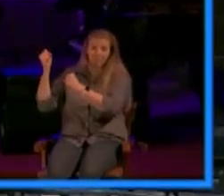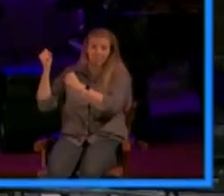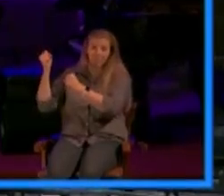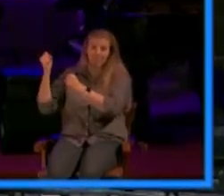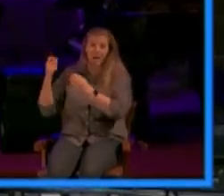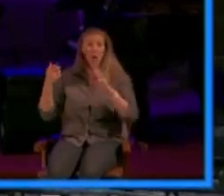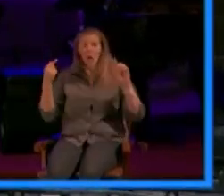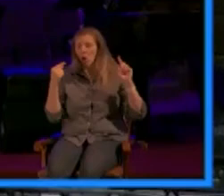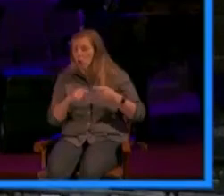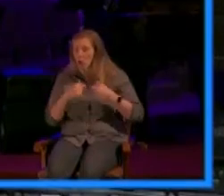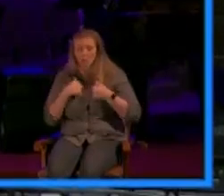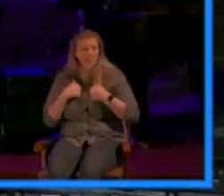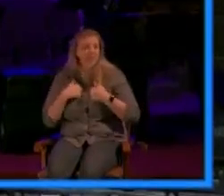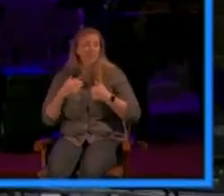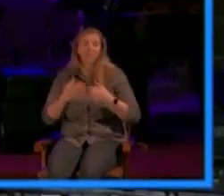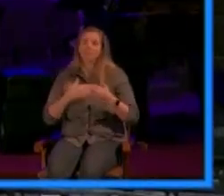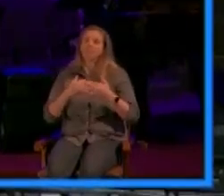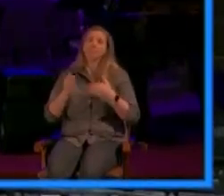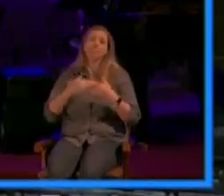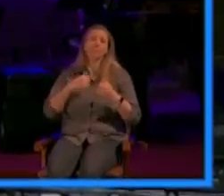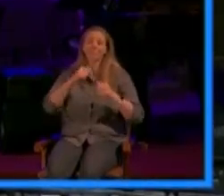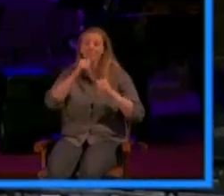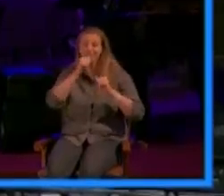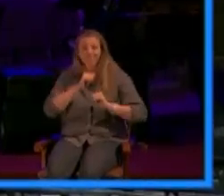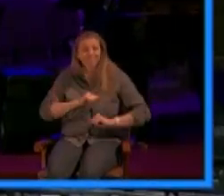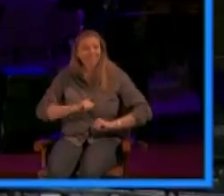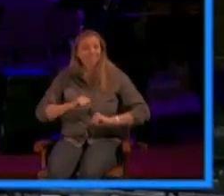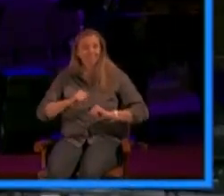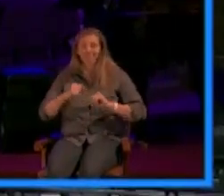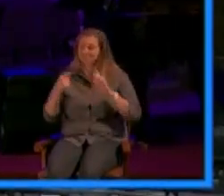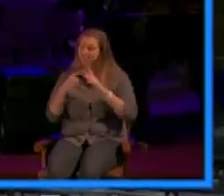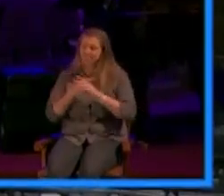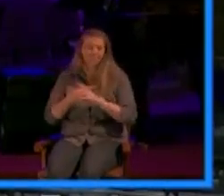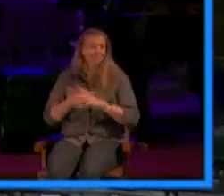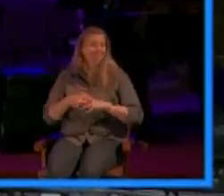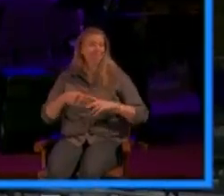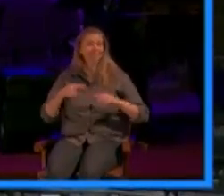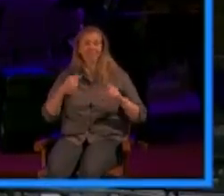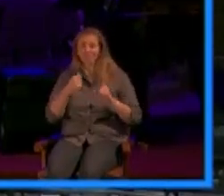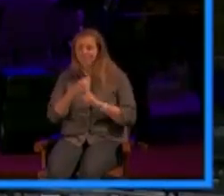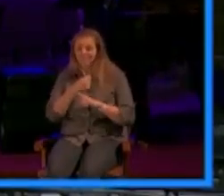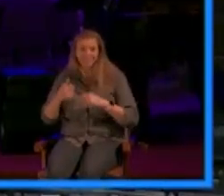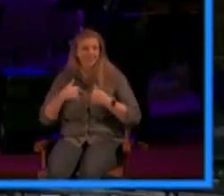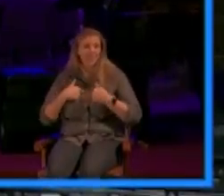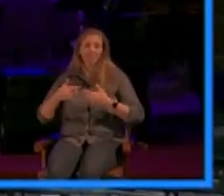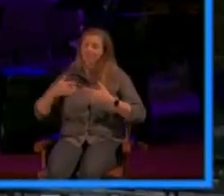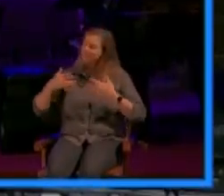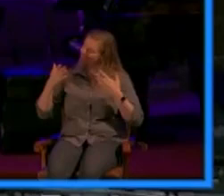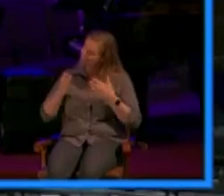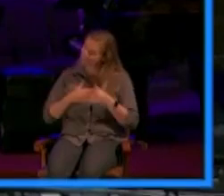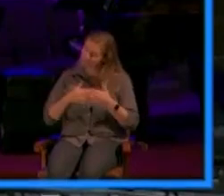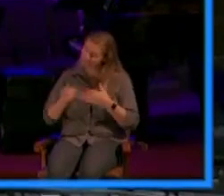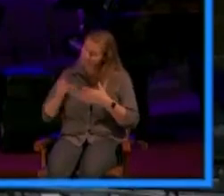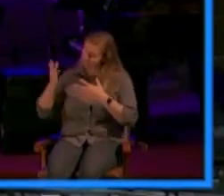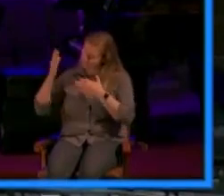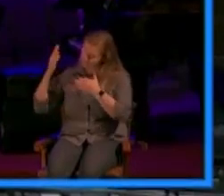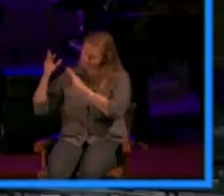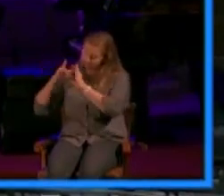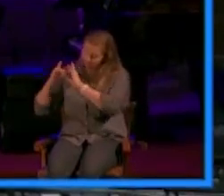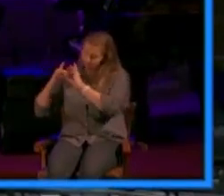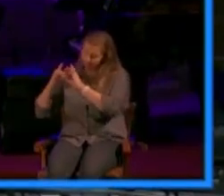us? Martin Luther had a pretty good idea when he wrote it in a hymn that he wrote, the body they